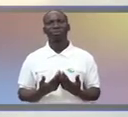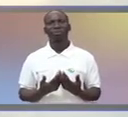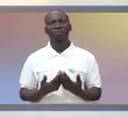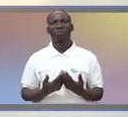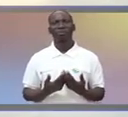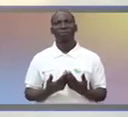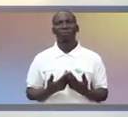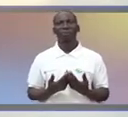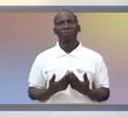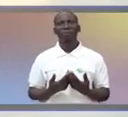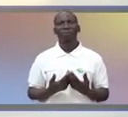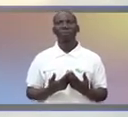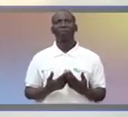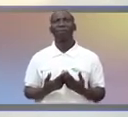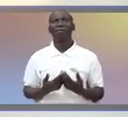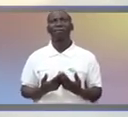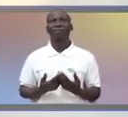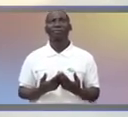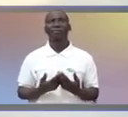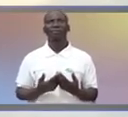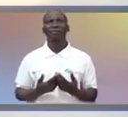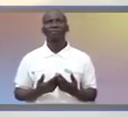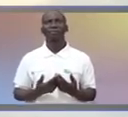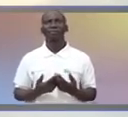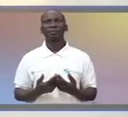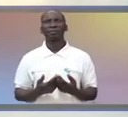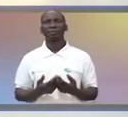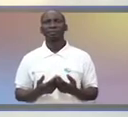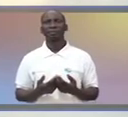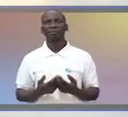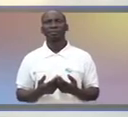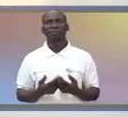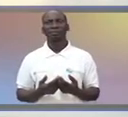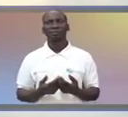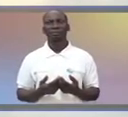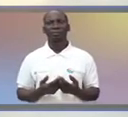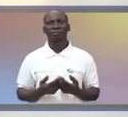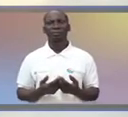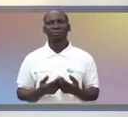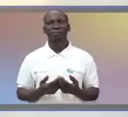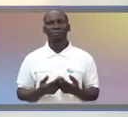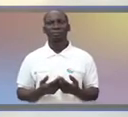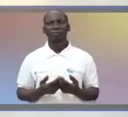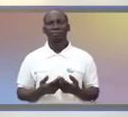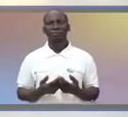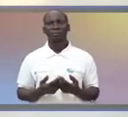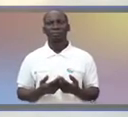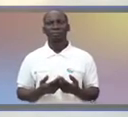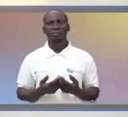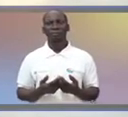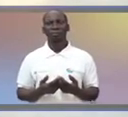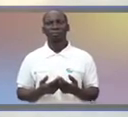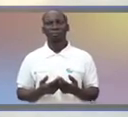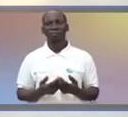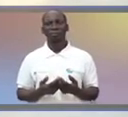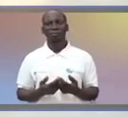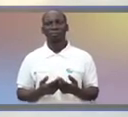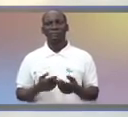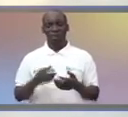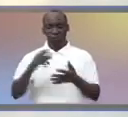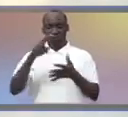of Romans that God is commanding us to be baptized inside water. When we go